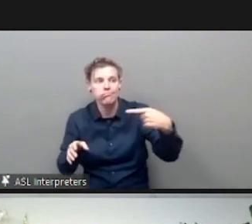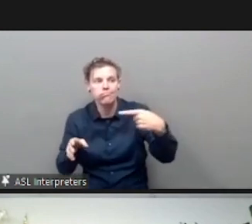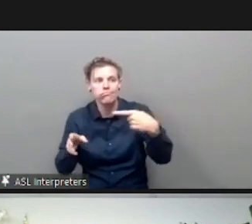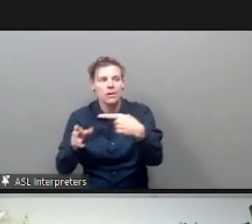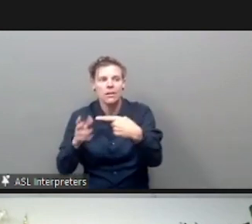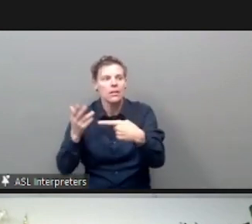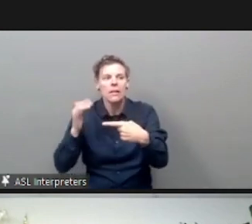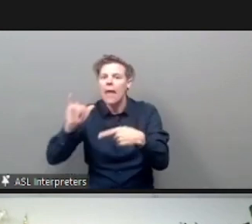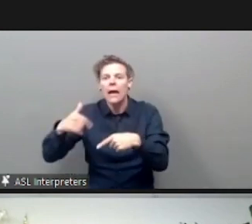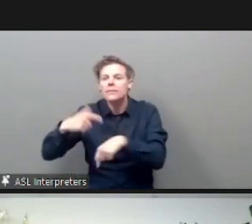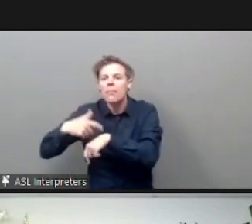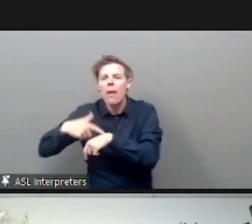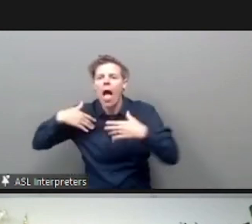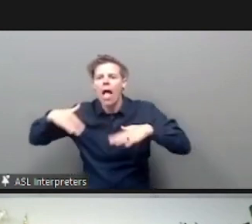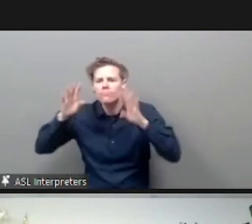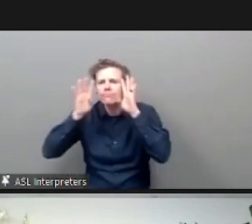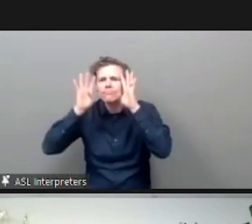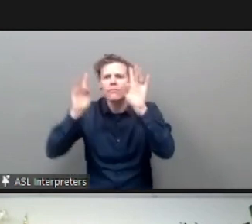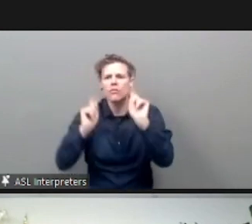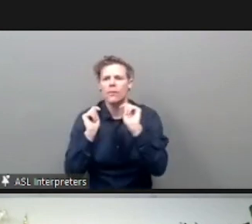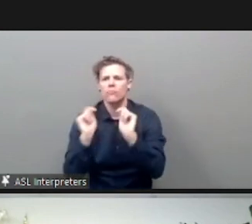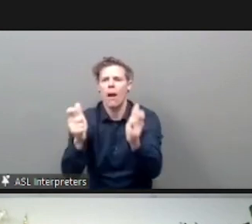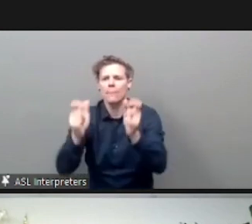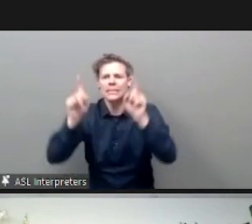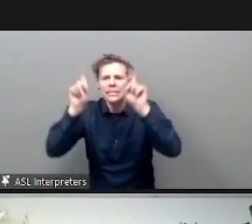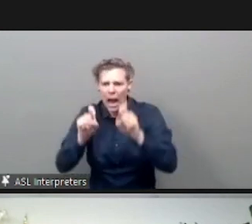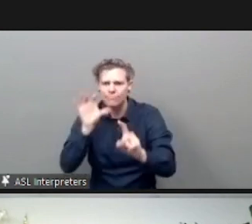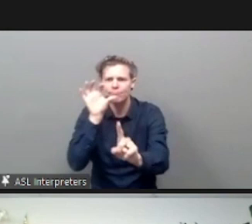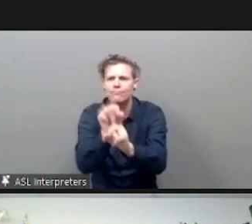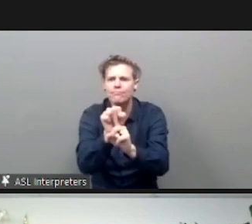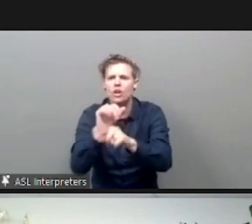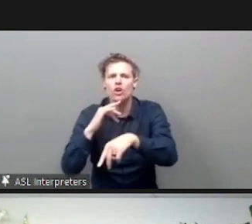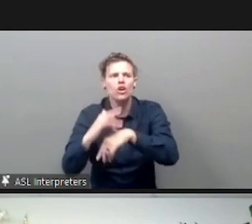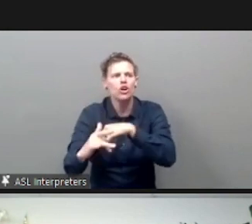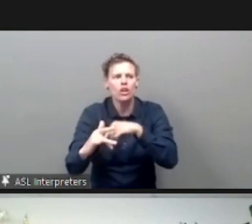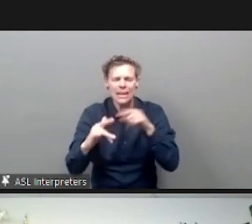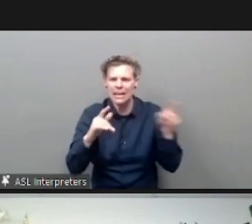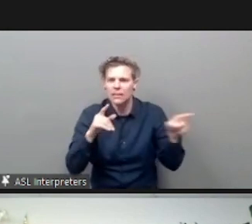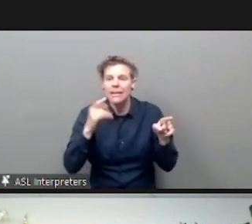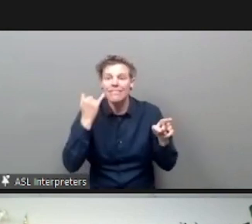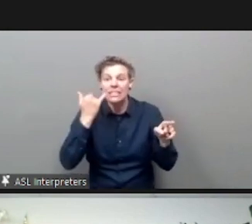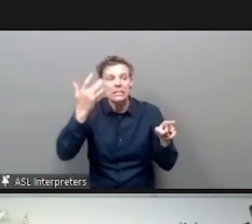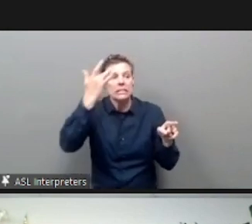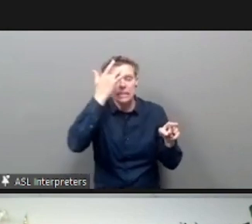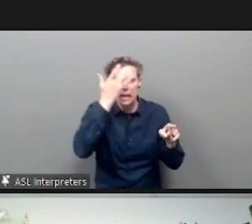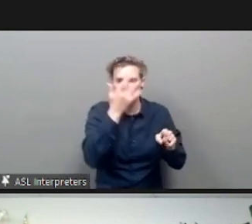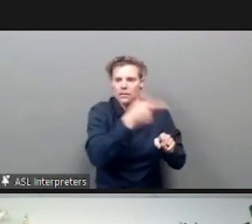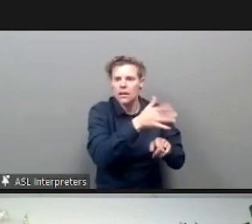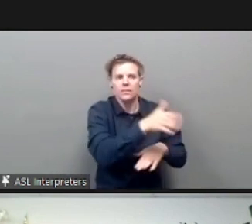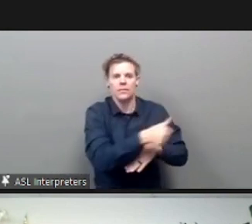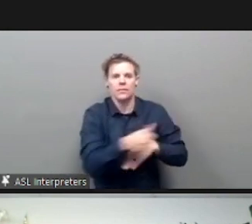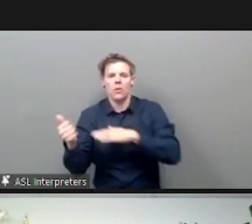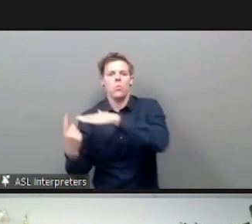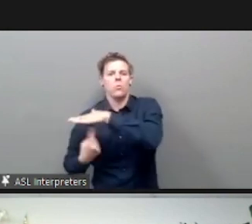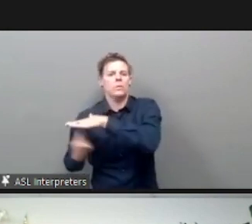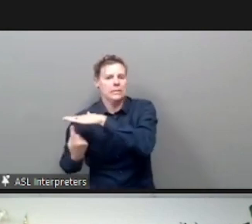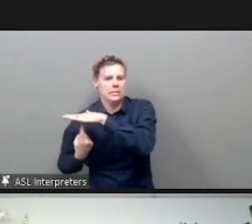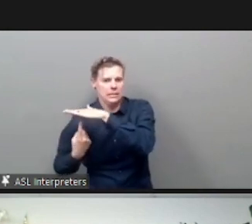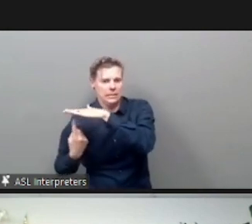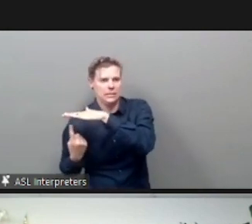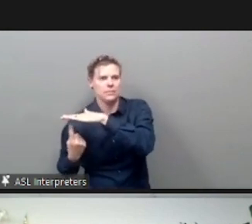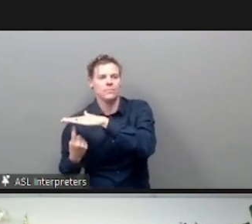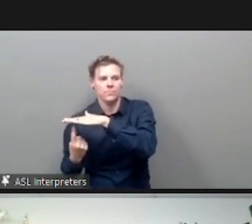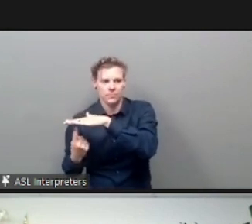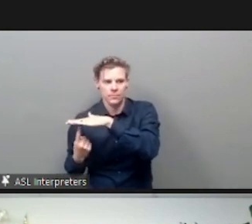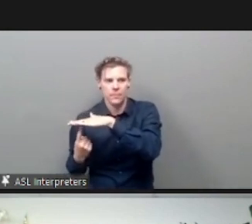got someone into isolation area. So you could see how quickly, COVID spreads if you have to wait 3 to